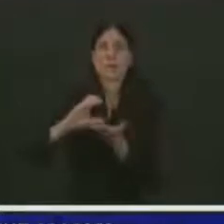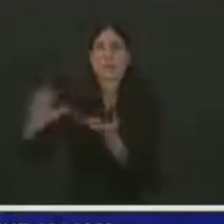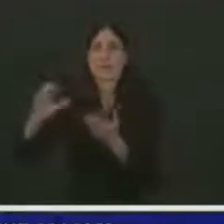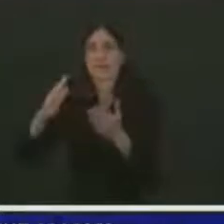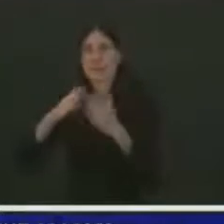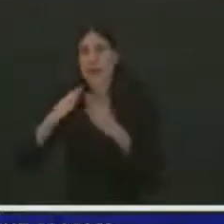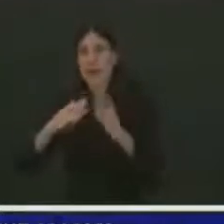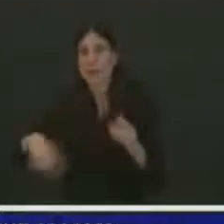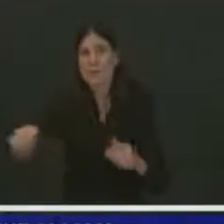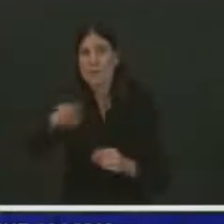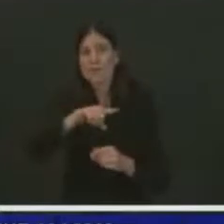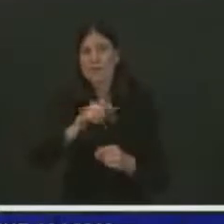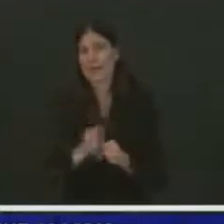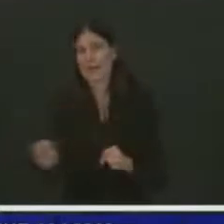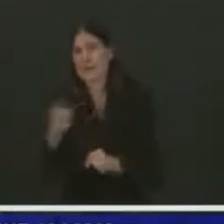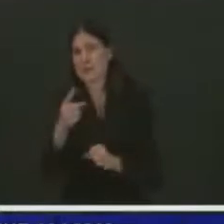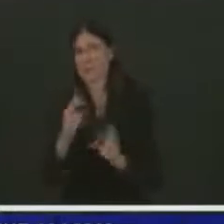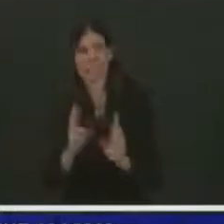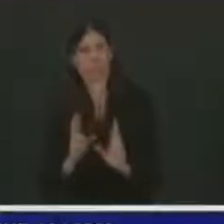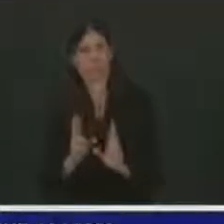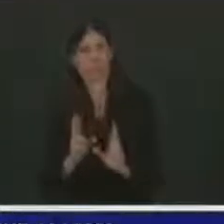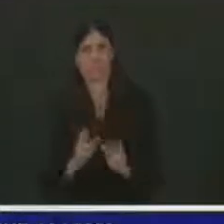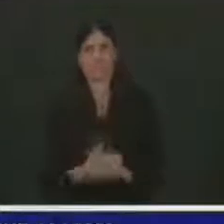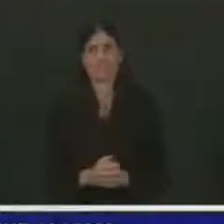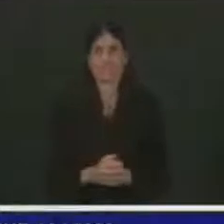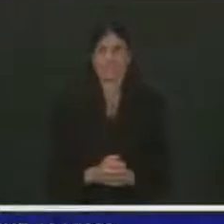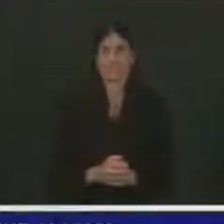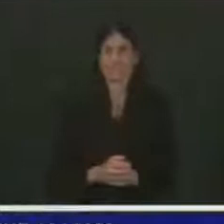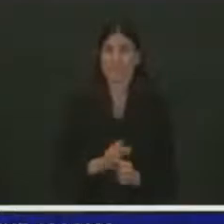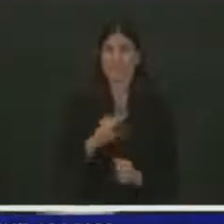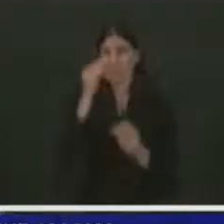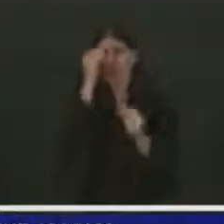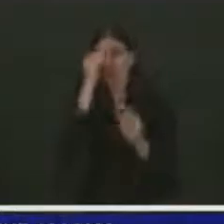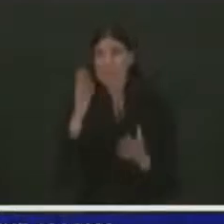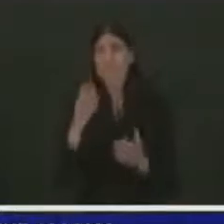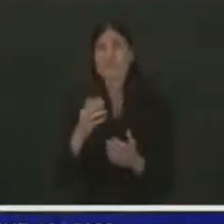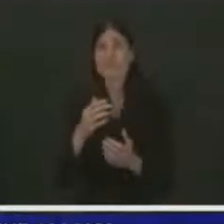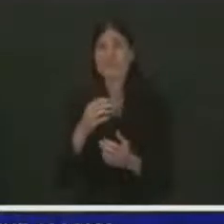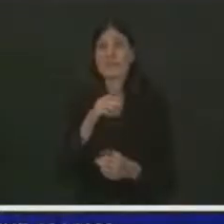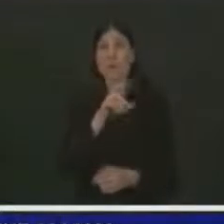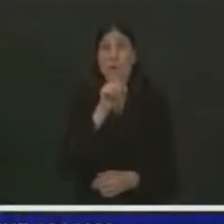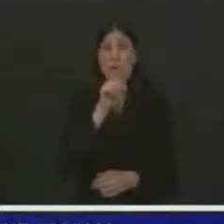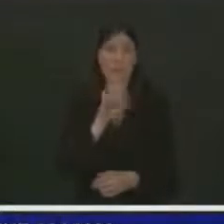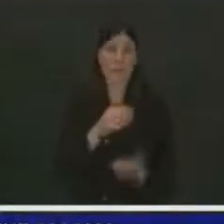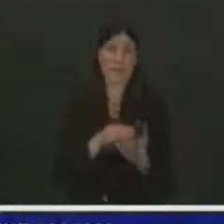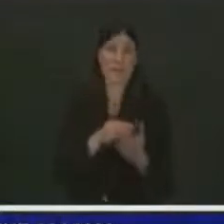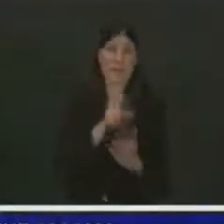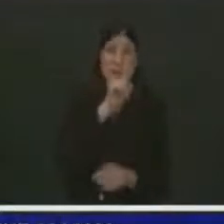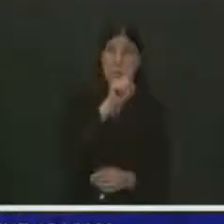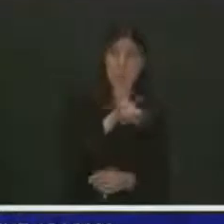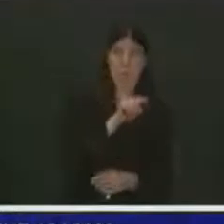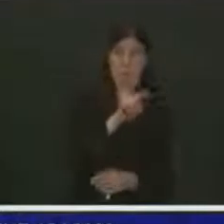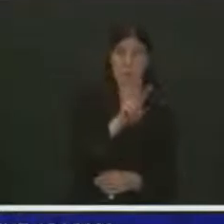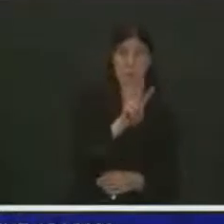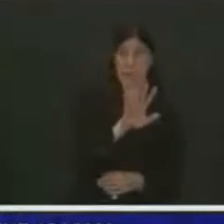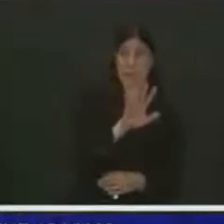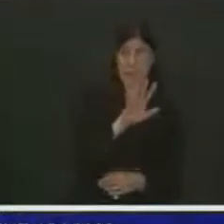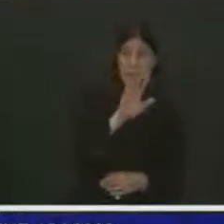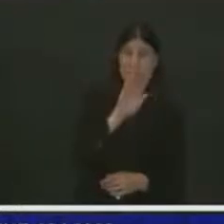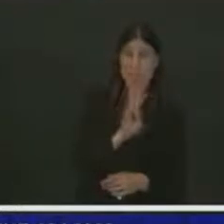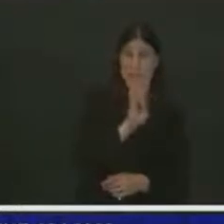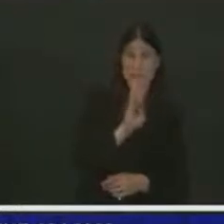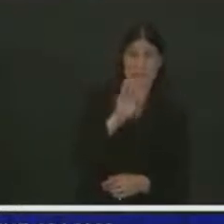of that, I fully expect to use some of the 1.25 to help cities and towns with things like